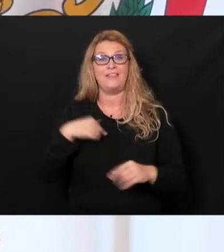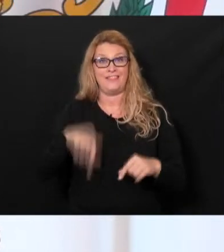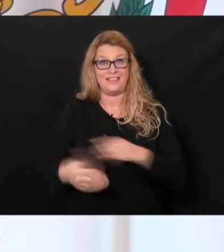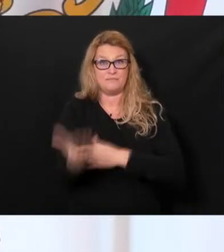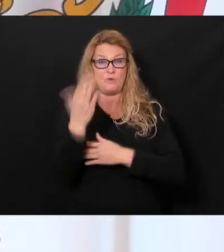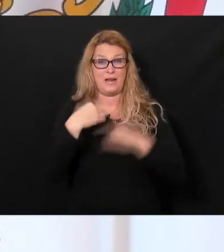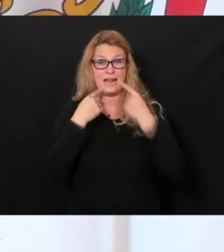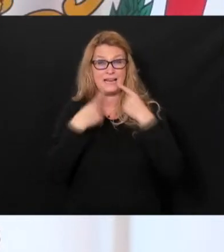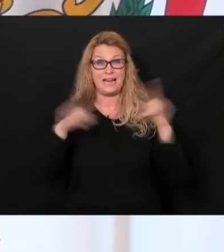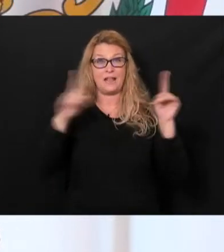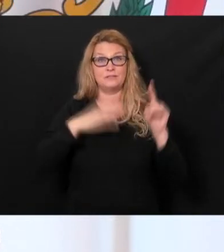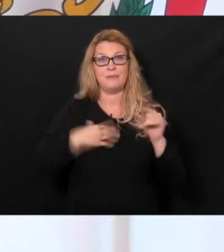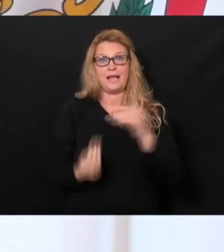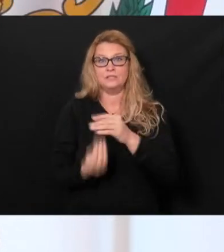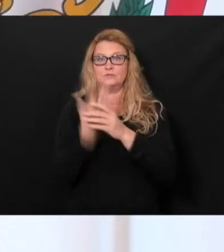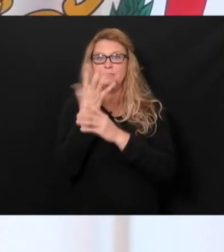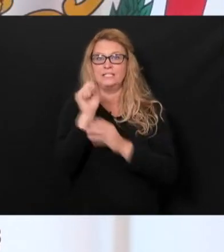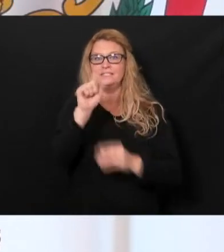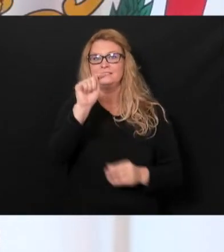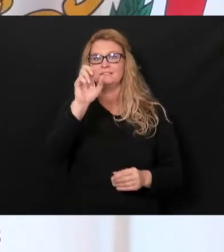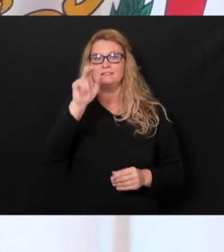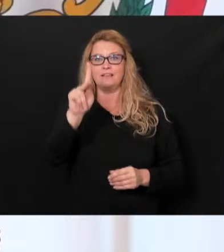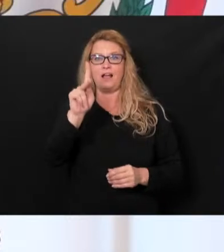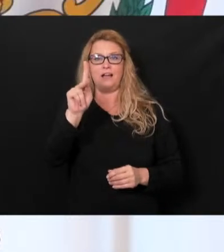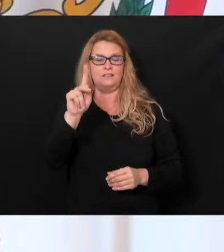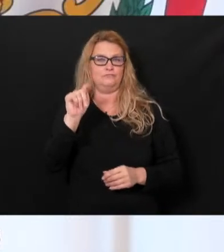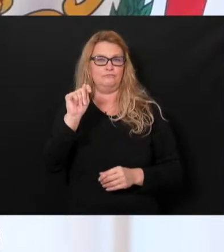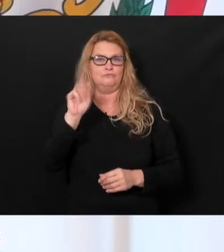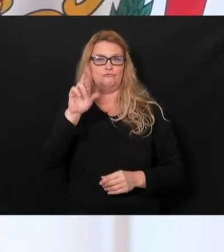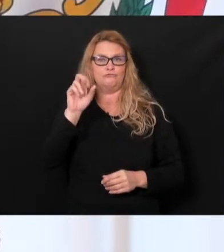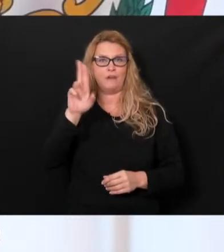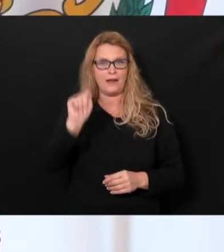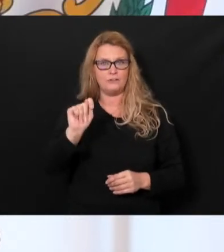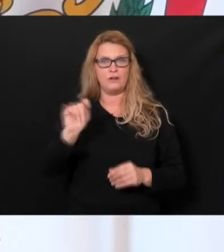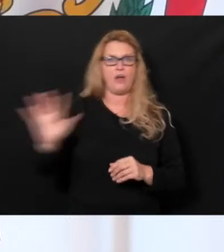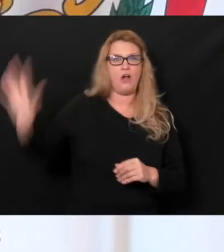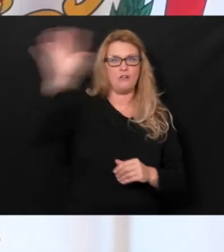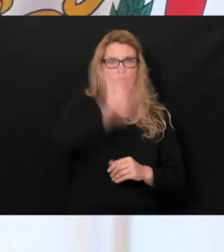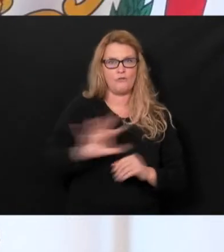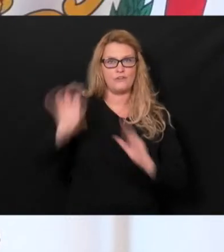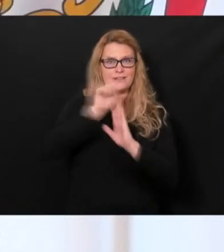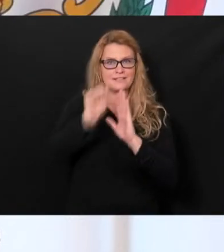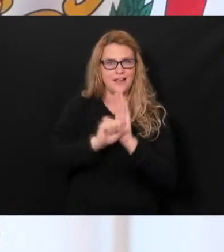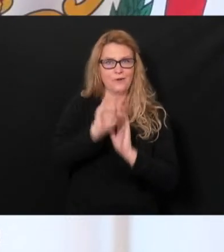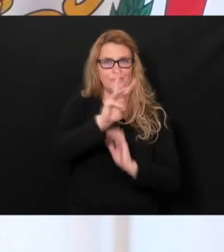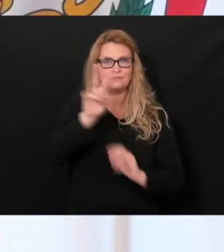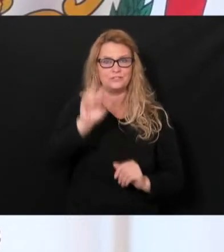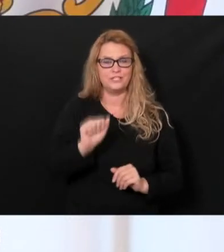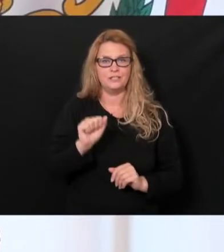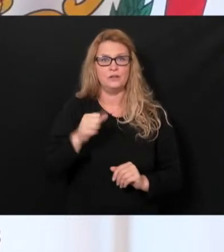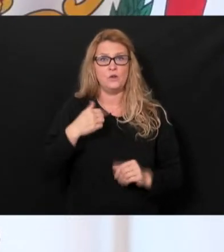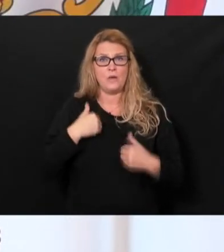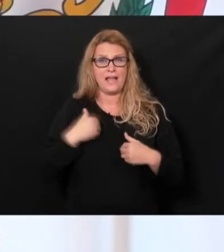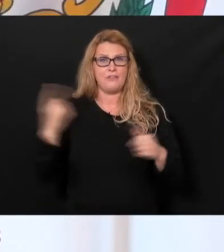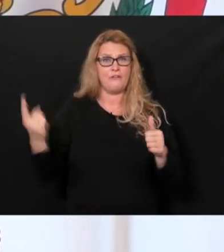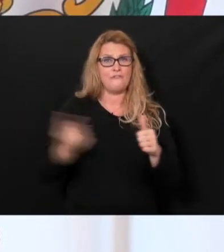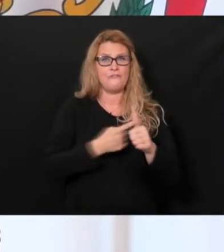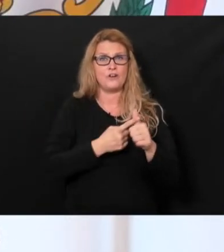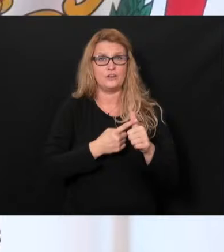trout stocking initiative is now underway all across West Virginia. We held the first